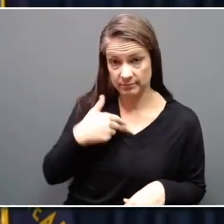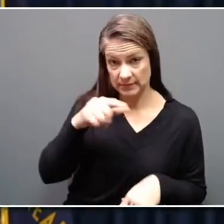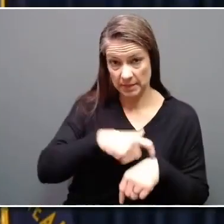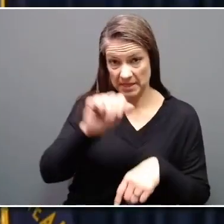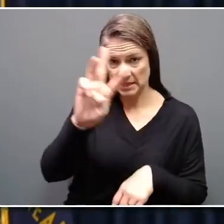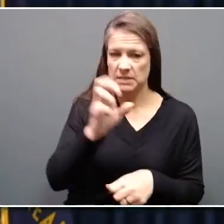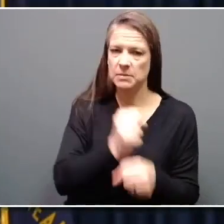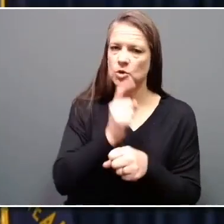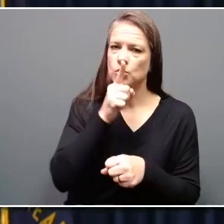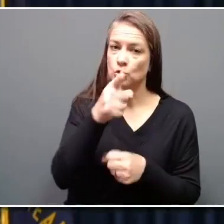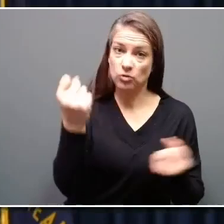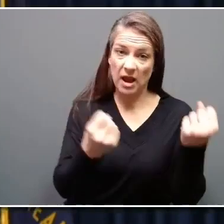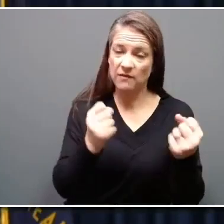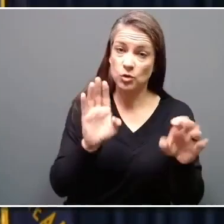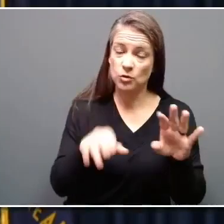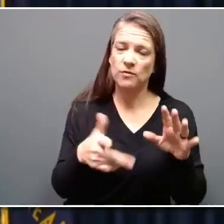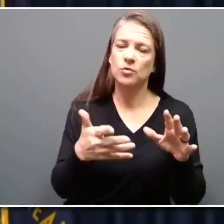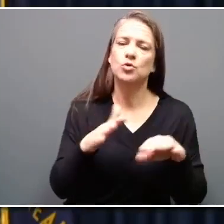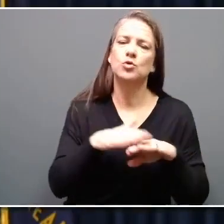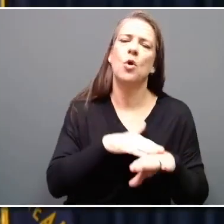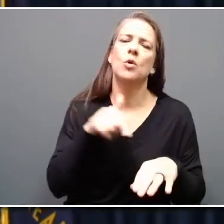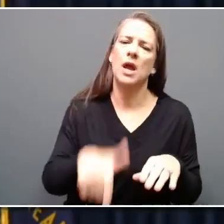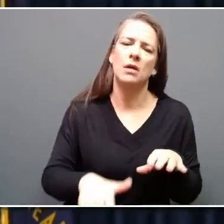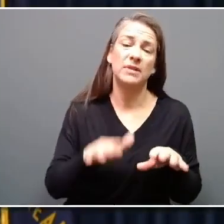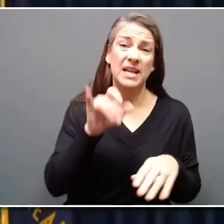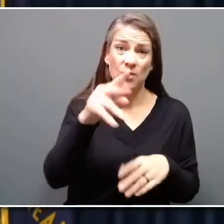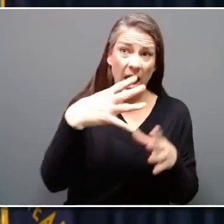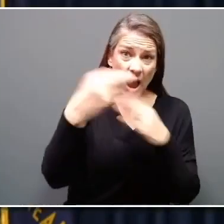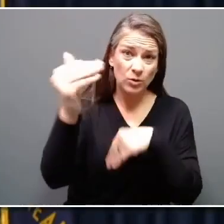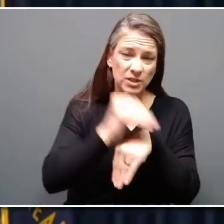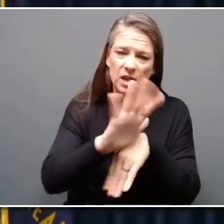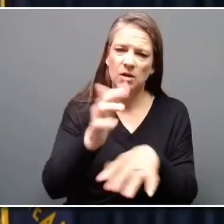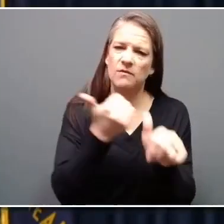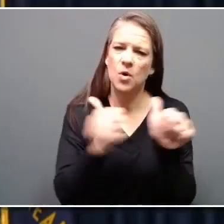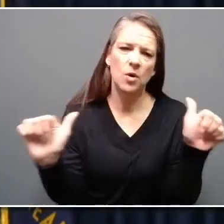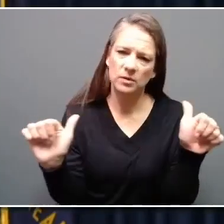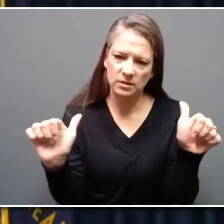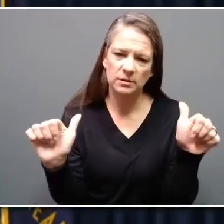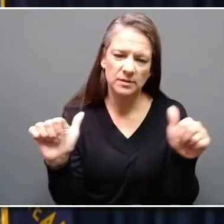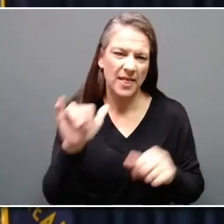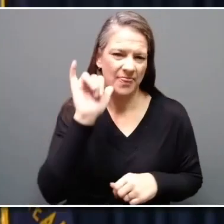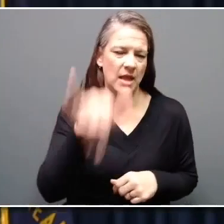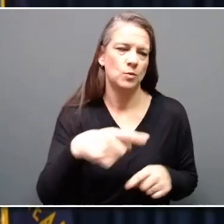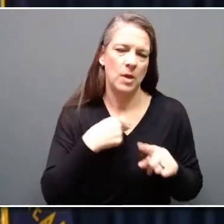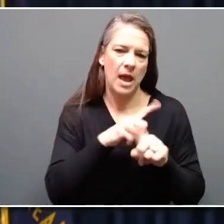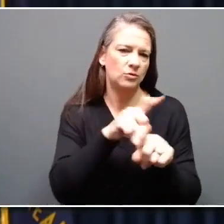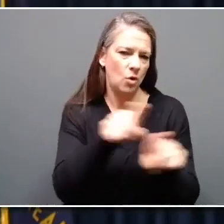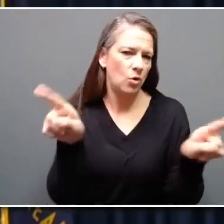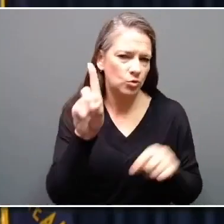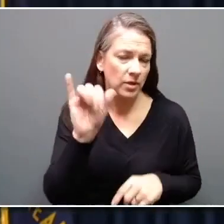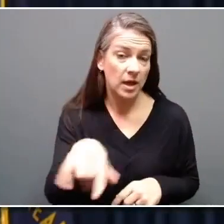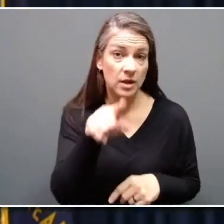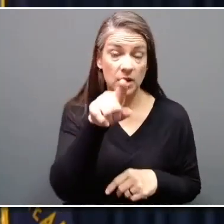down when you're getting home. And then if you can avoid going out tonight after you get home, that's what we'd ask that you do. Then get up and look at